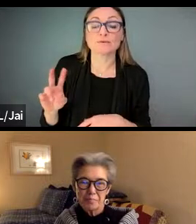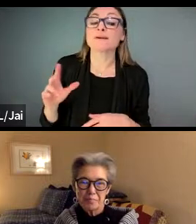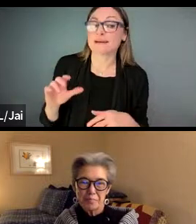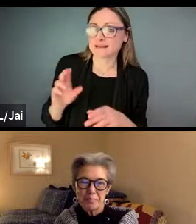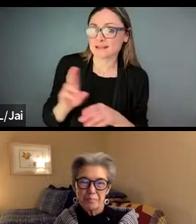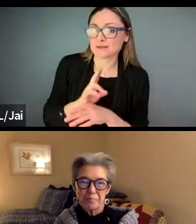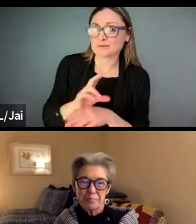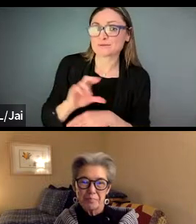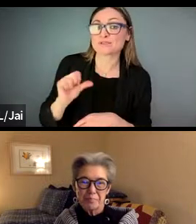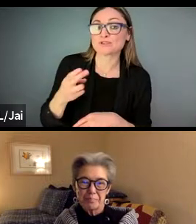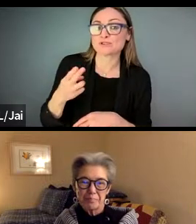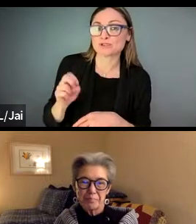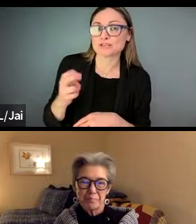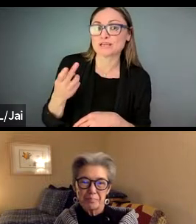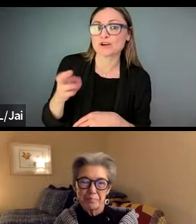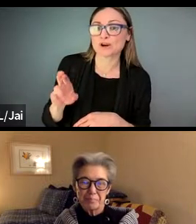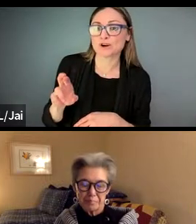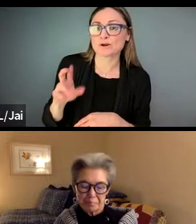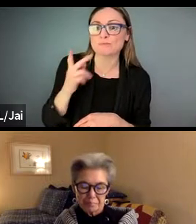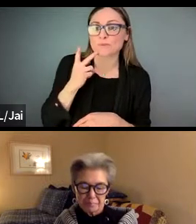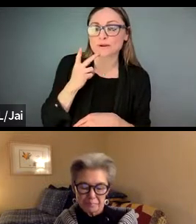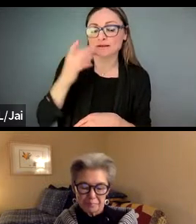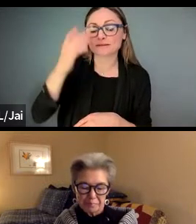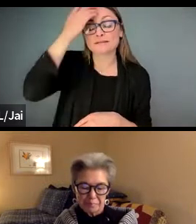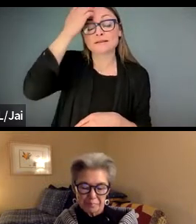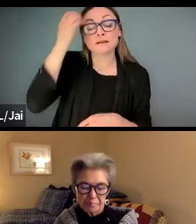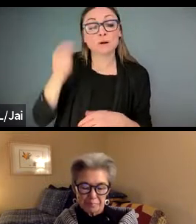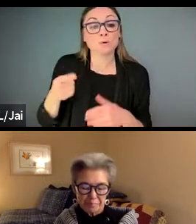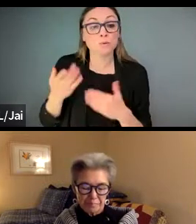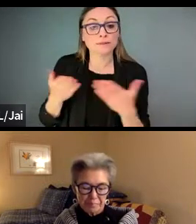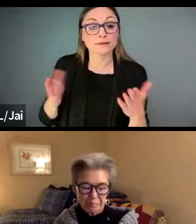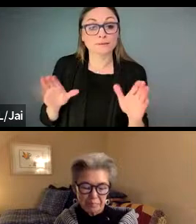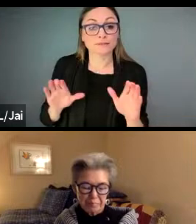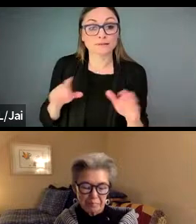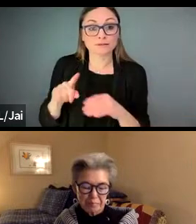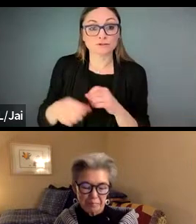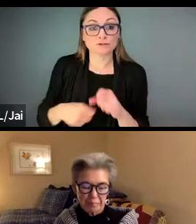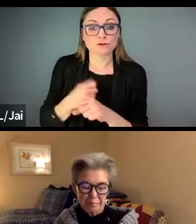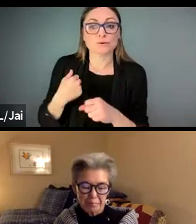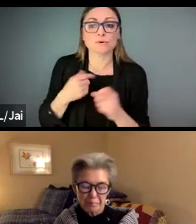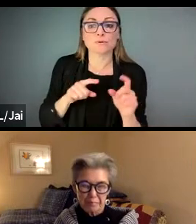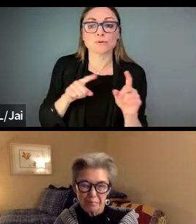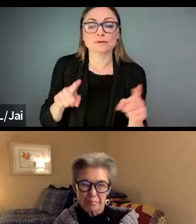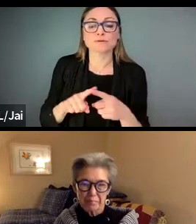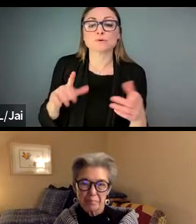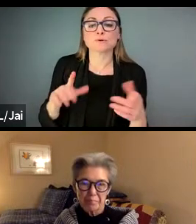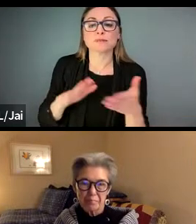her pronouns. And something that we have done this year is we attended the city's